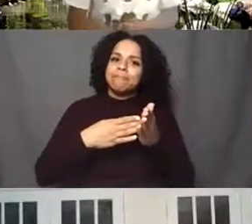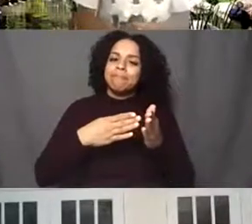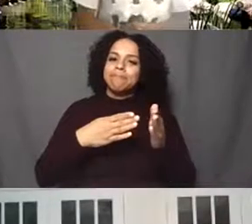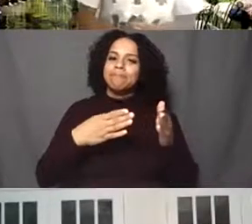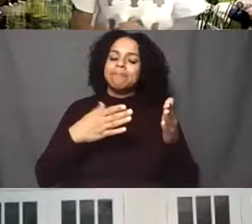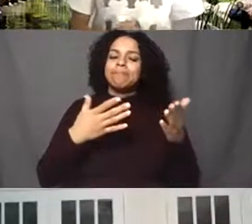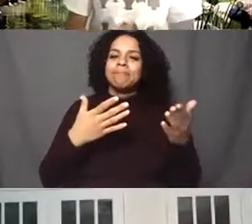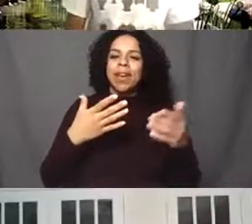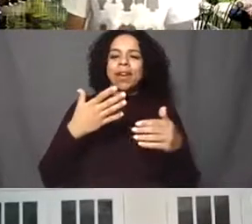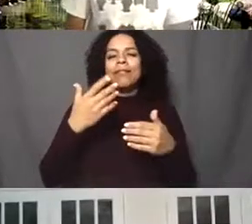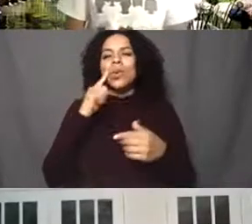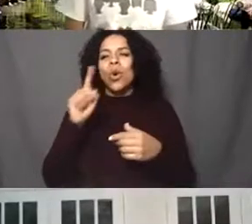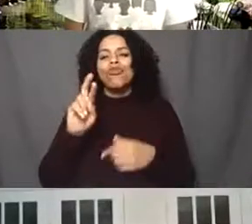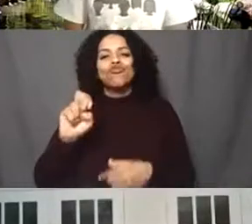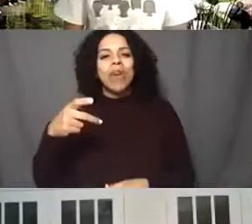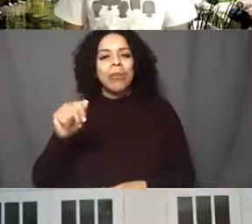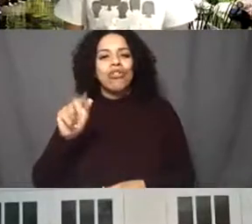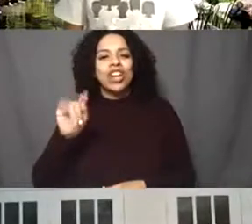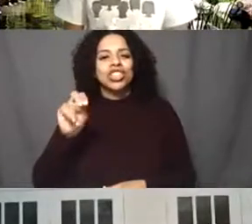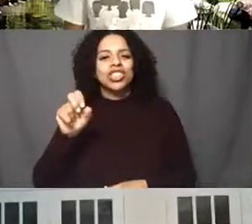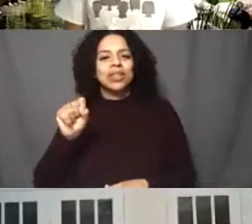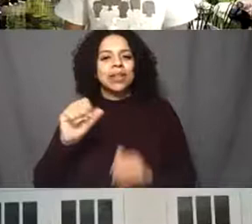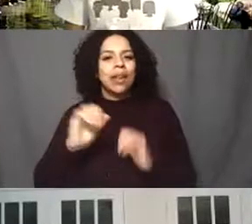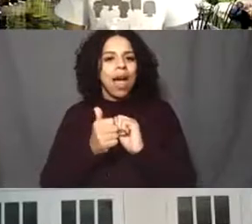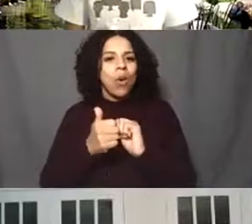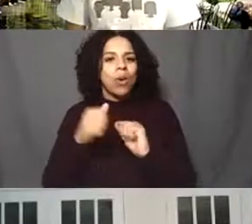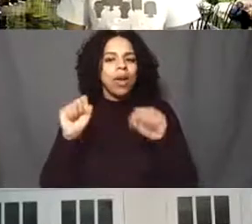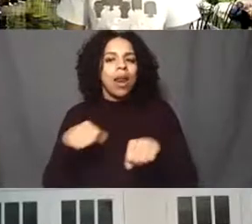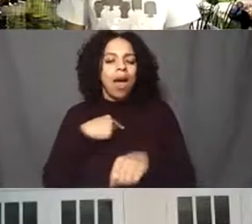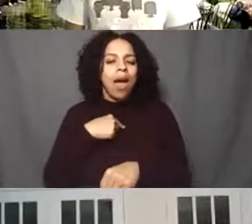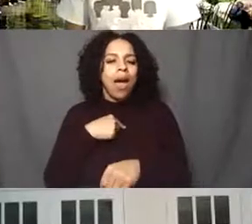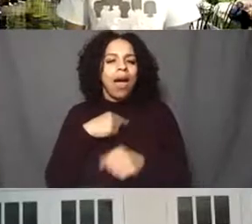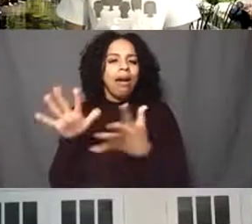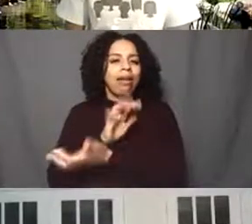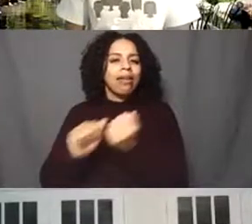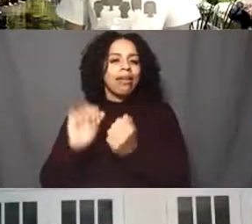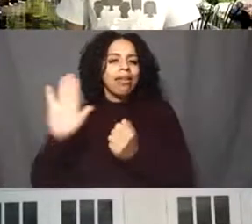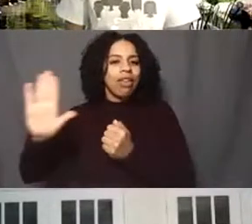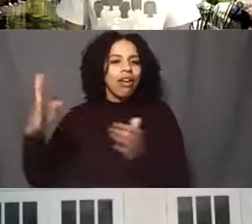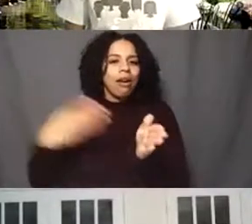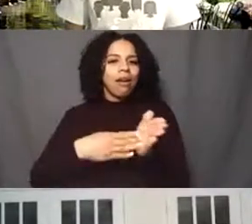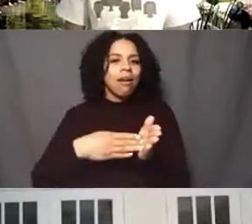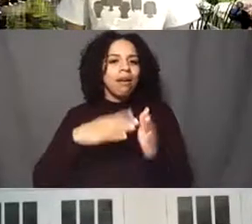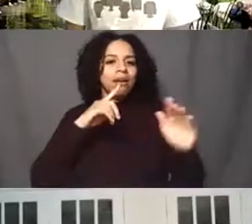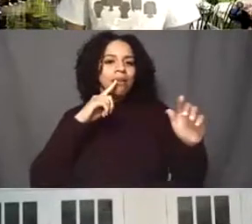to dispute it? It's one of those times where sometimes you're writing to different audiences, and